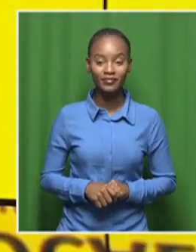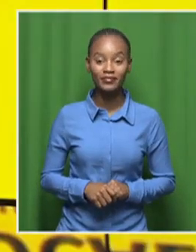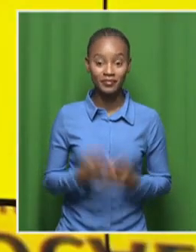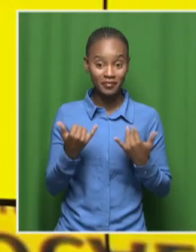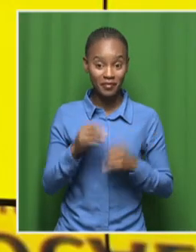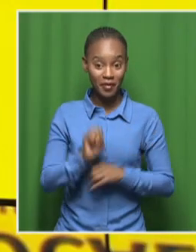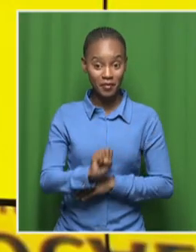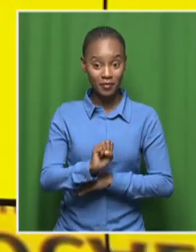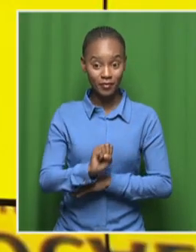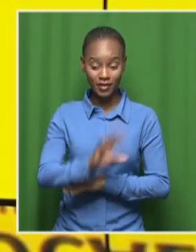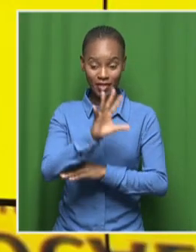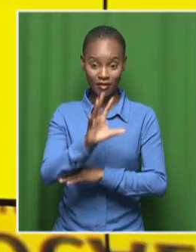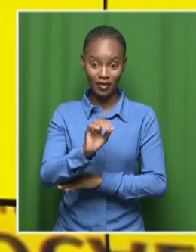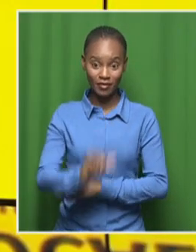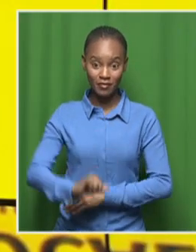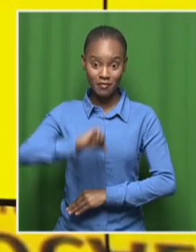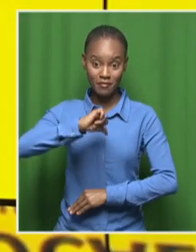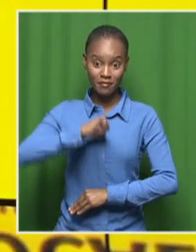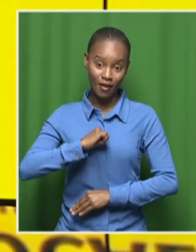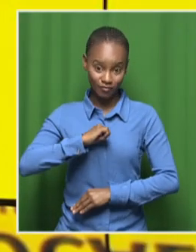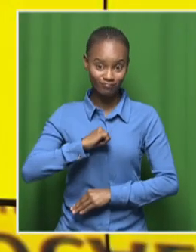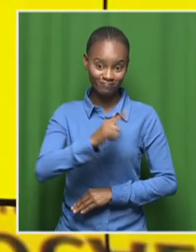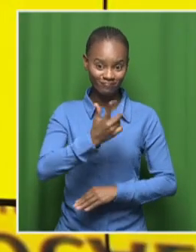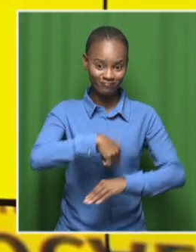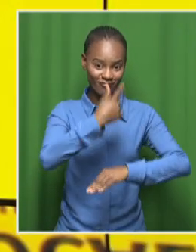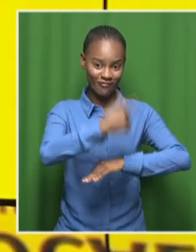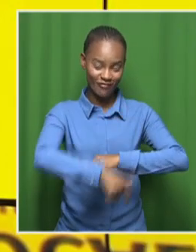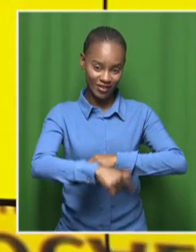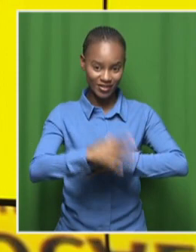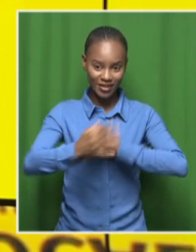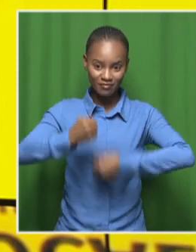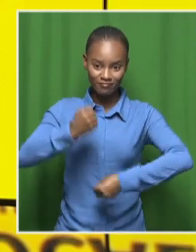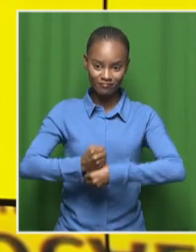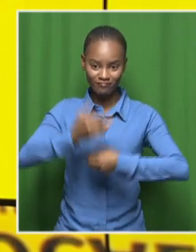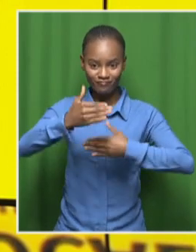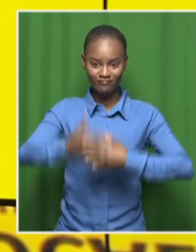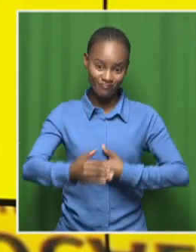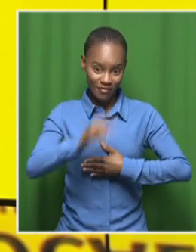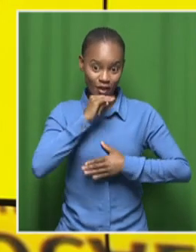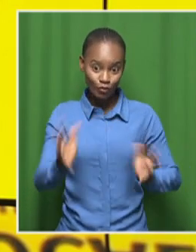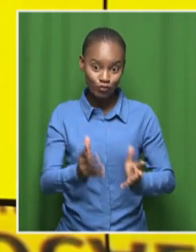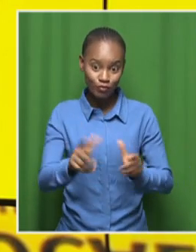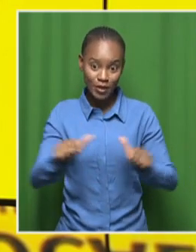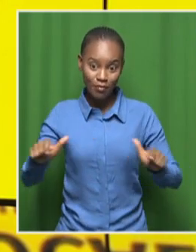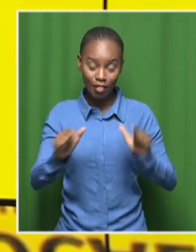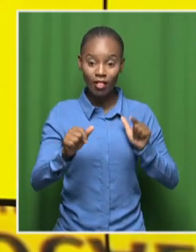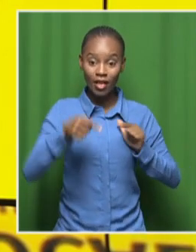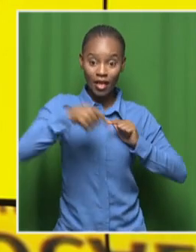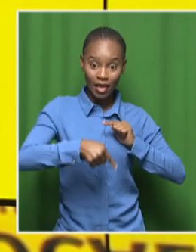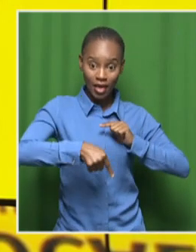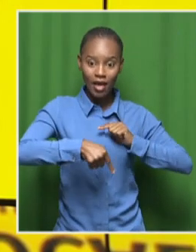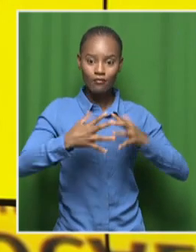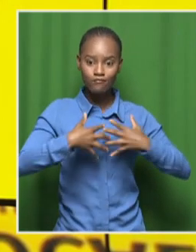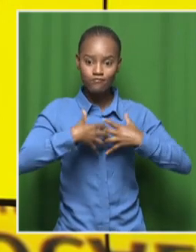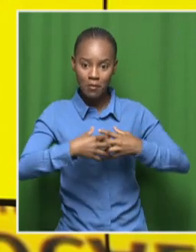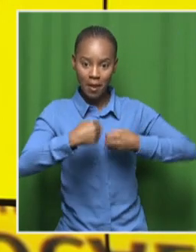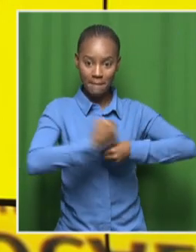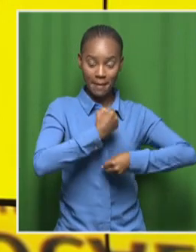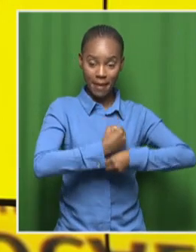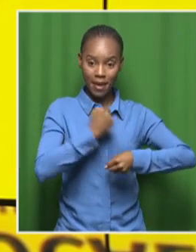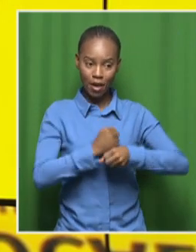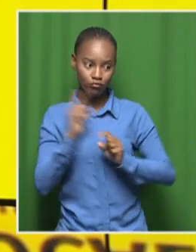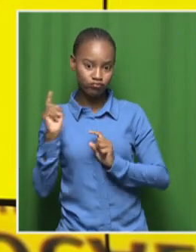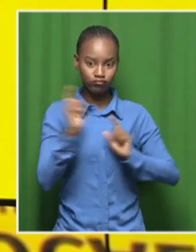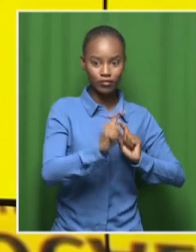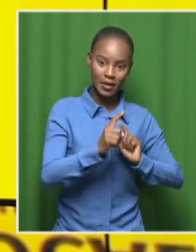Now, proudly South Africa's flagship event, the annual Buy Local Summit and Expo, is celebrating its 12th edition this year.